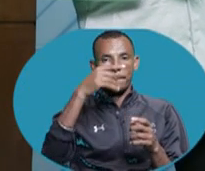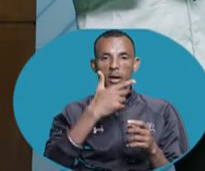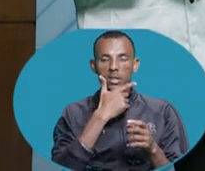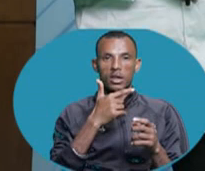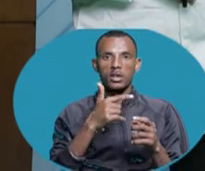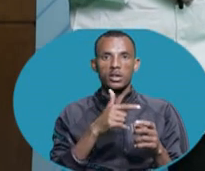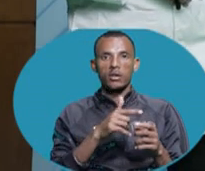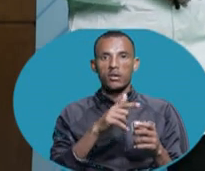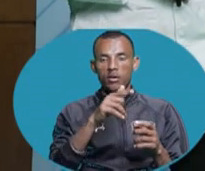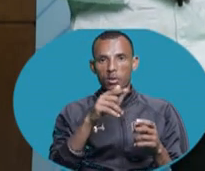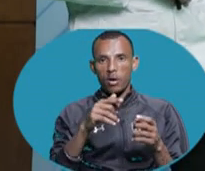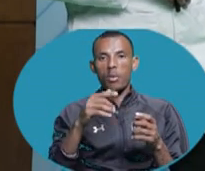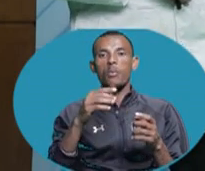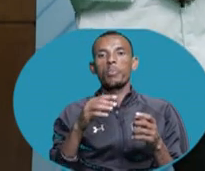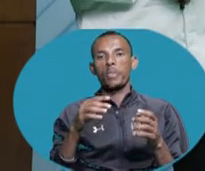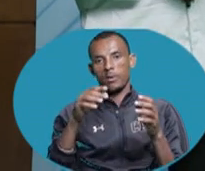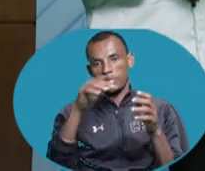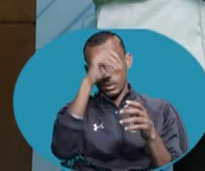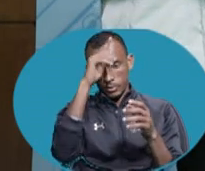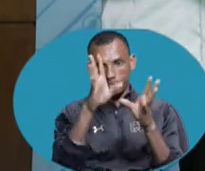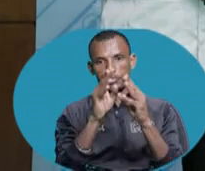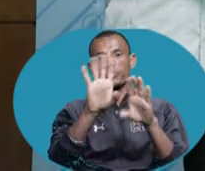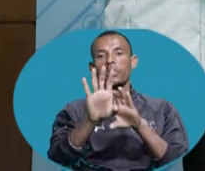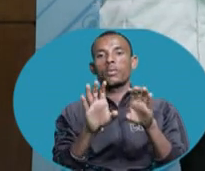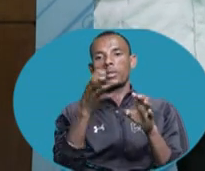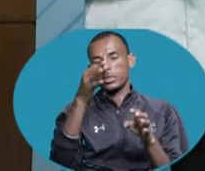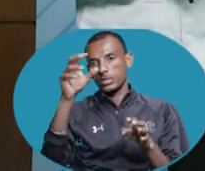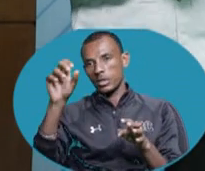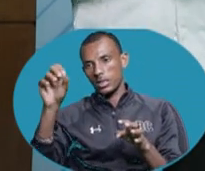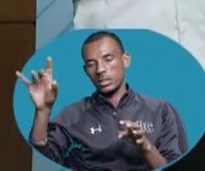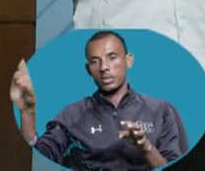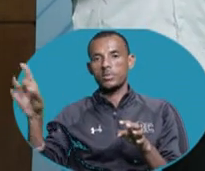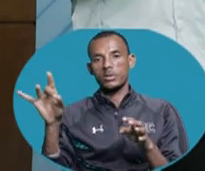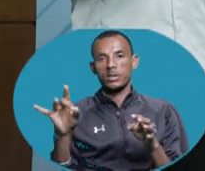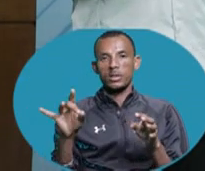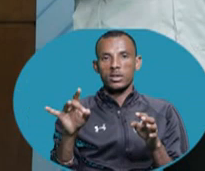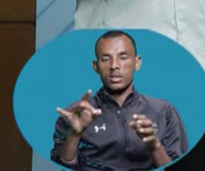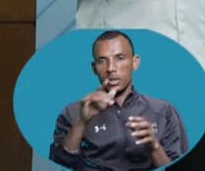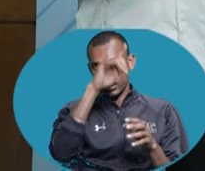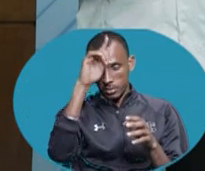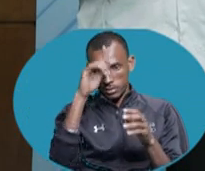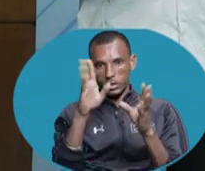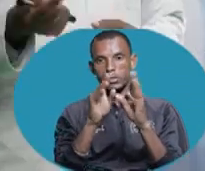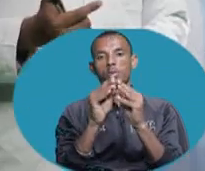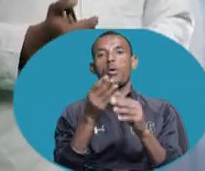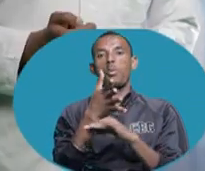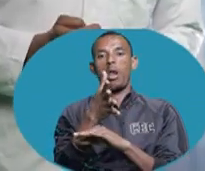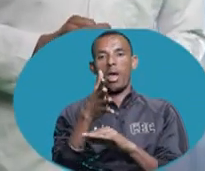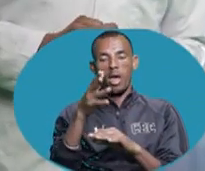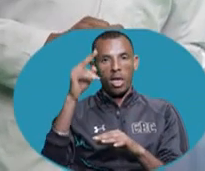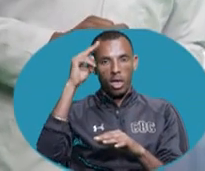at Munich Conference in 1938. But after the Munich Conference,